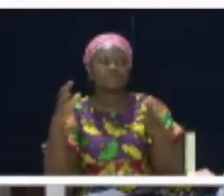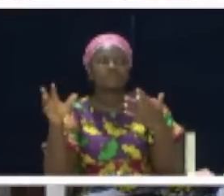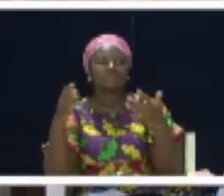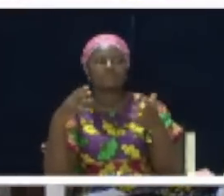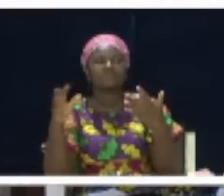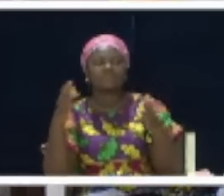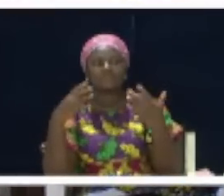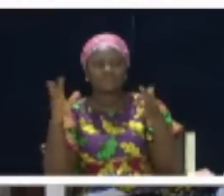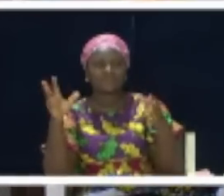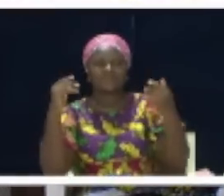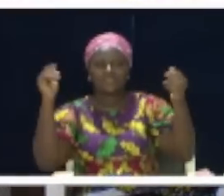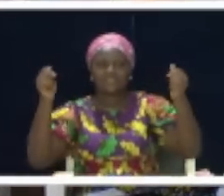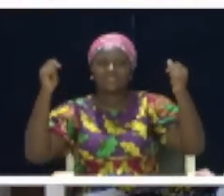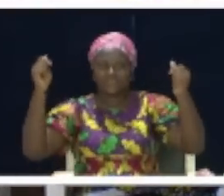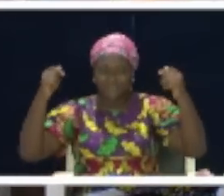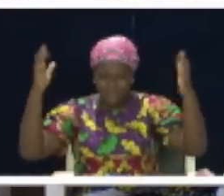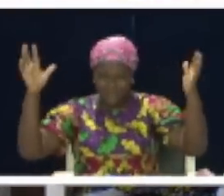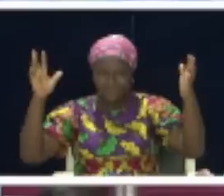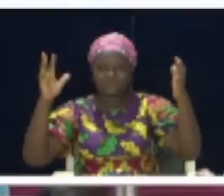Hallelujah.